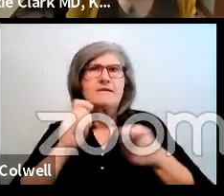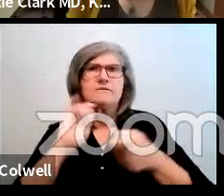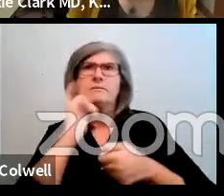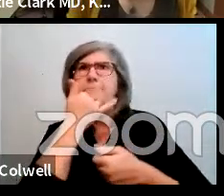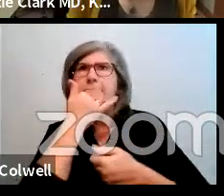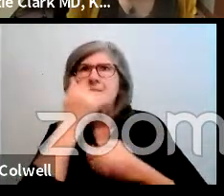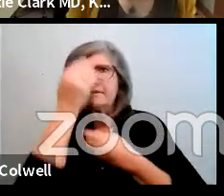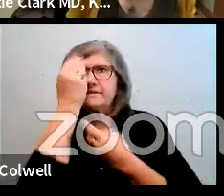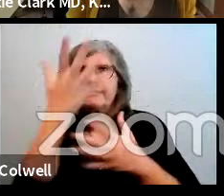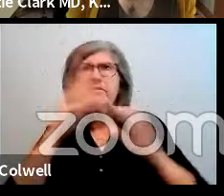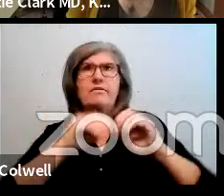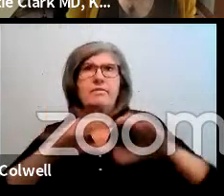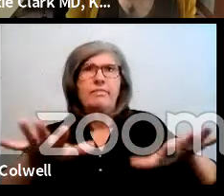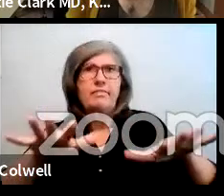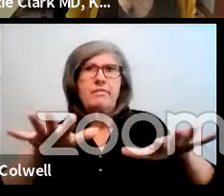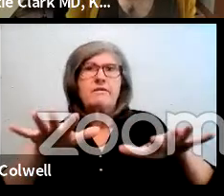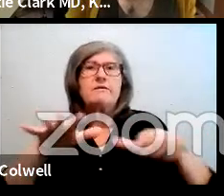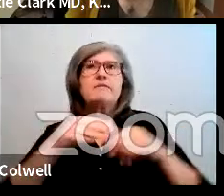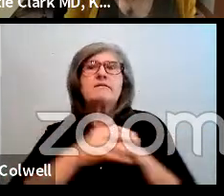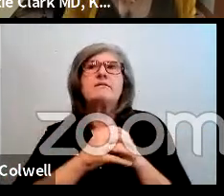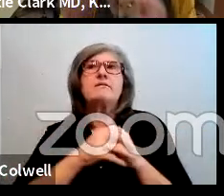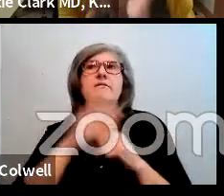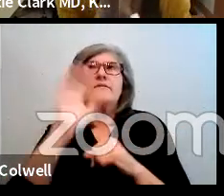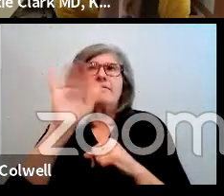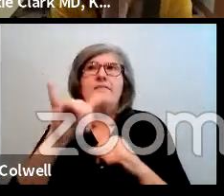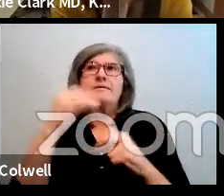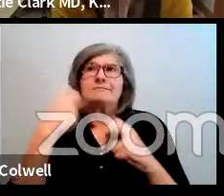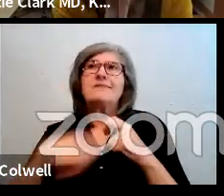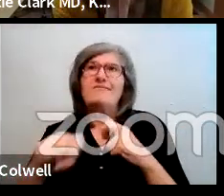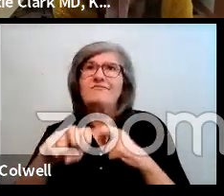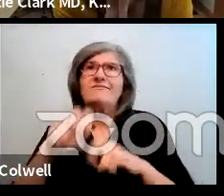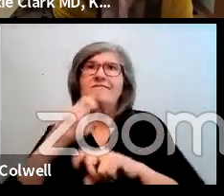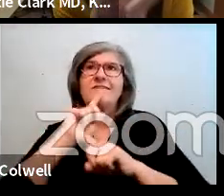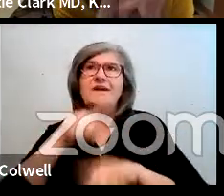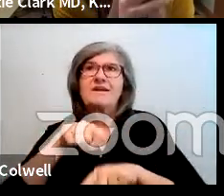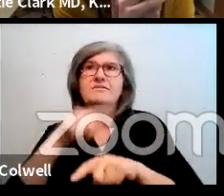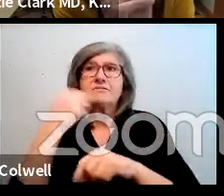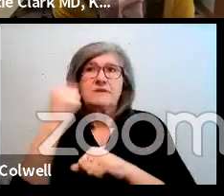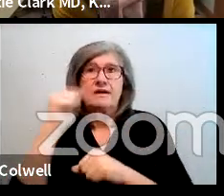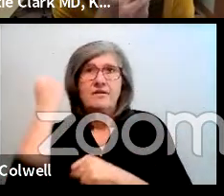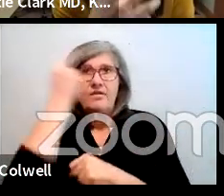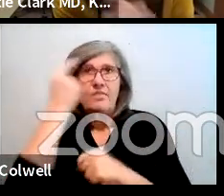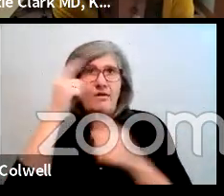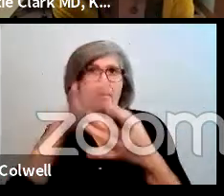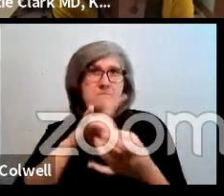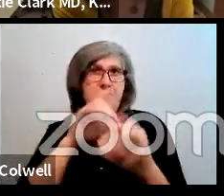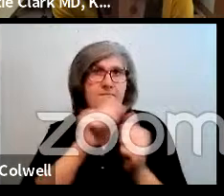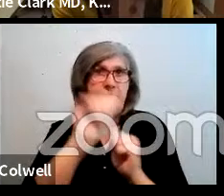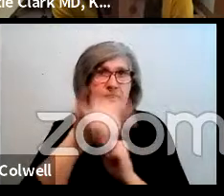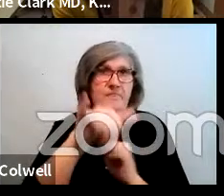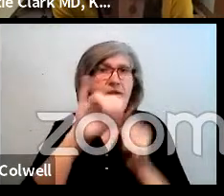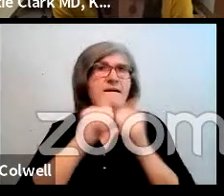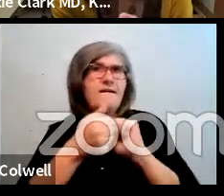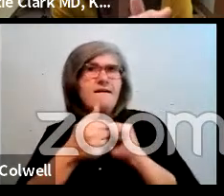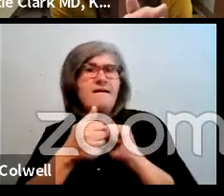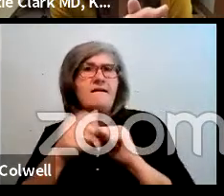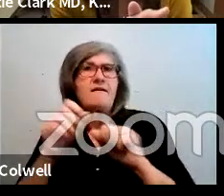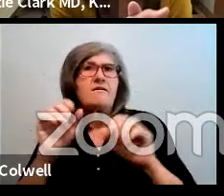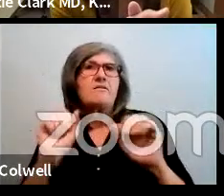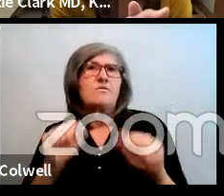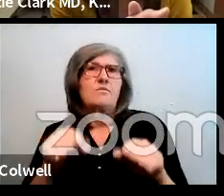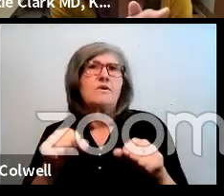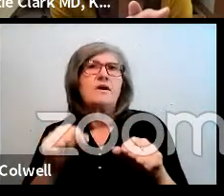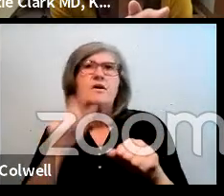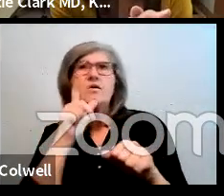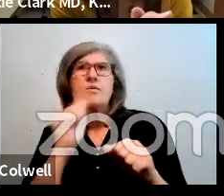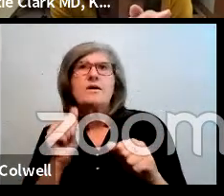misinformation. Man, that's a tough one, isn't it? But any thoughts on that? Who we